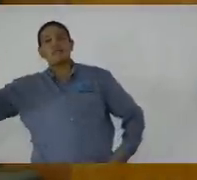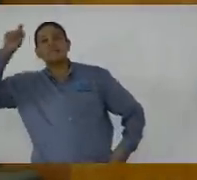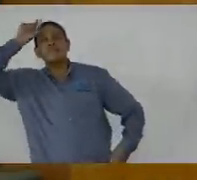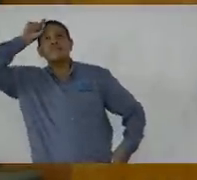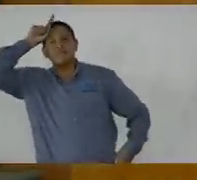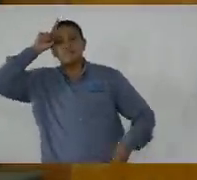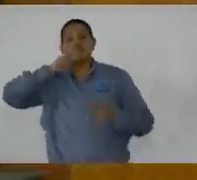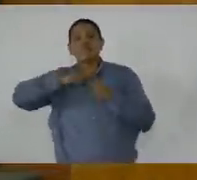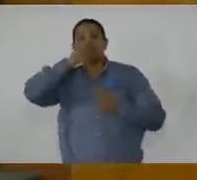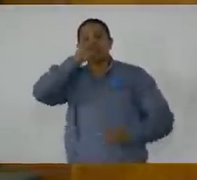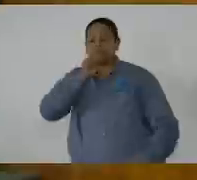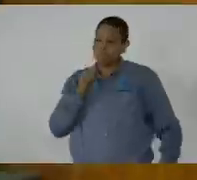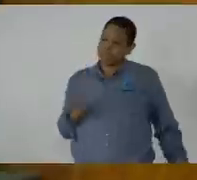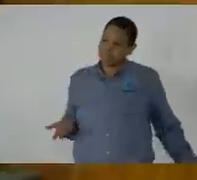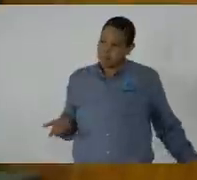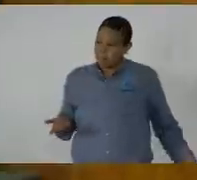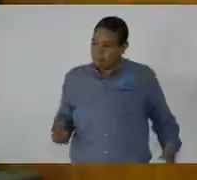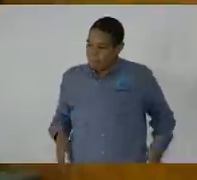understanding and patience.